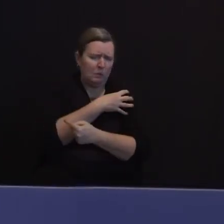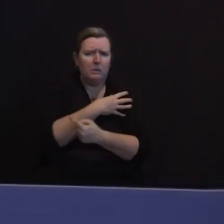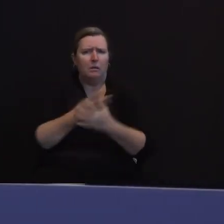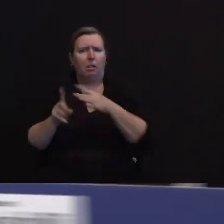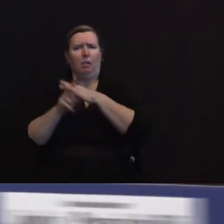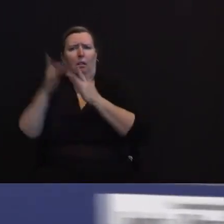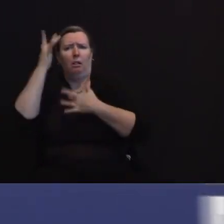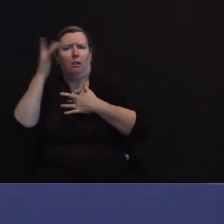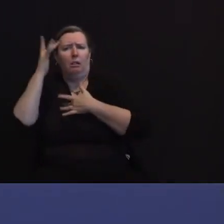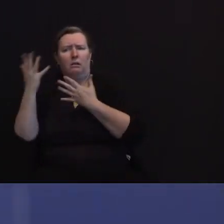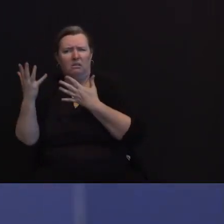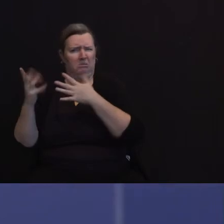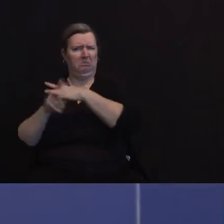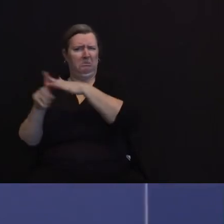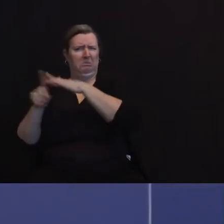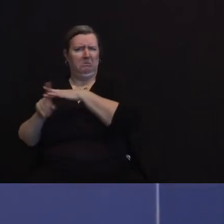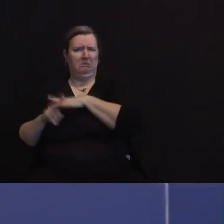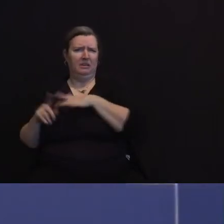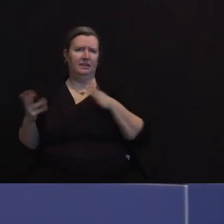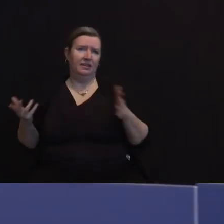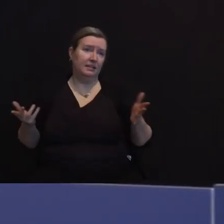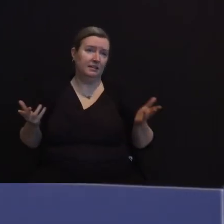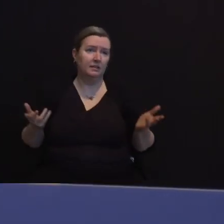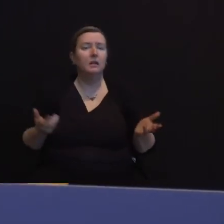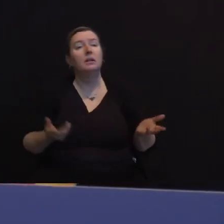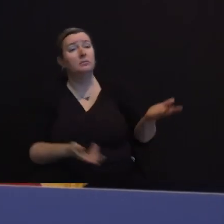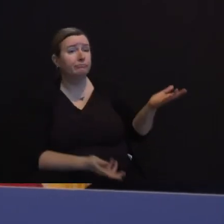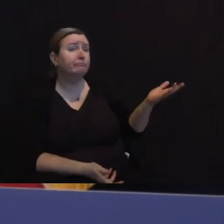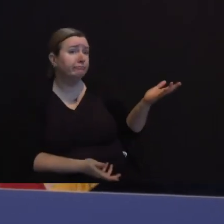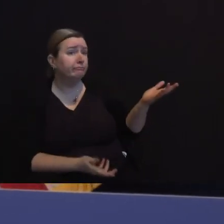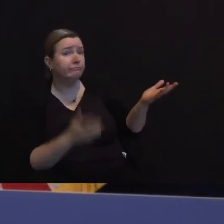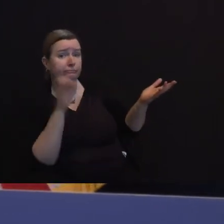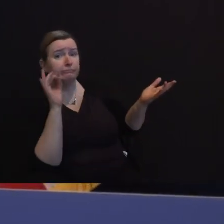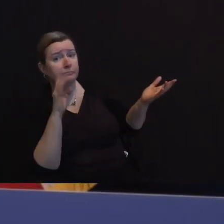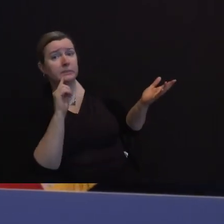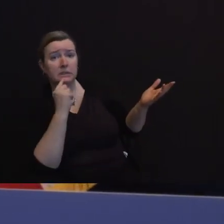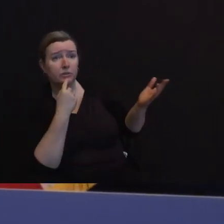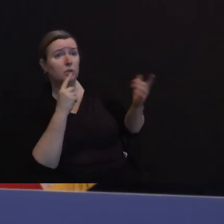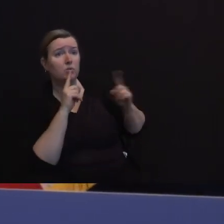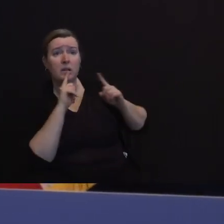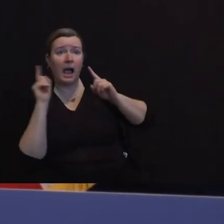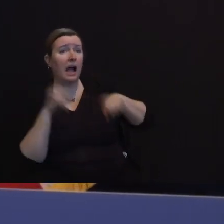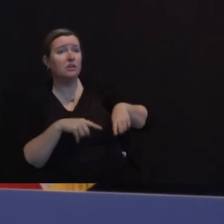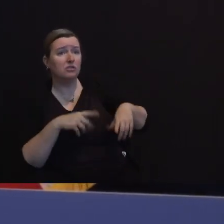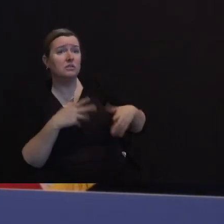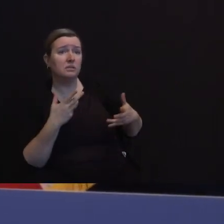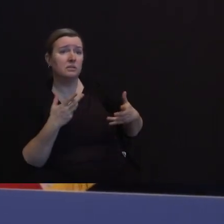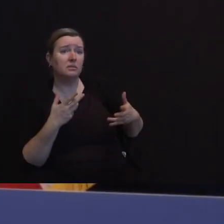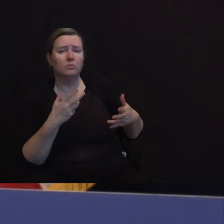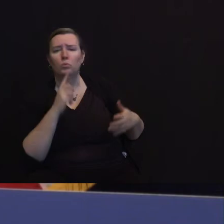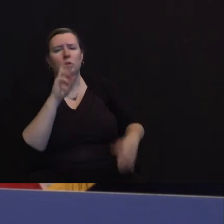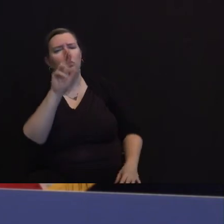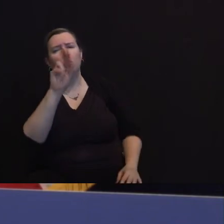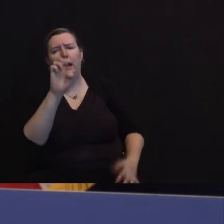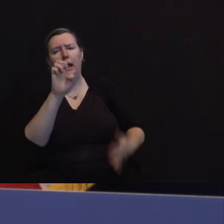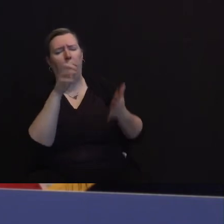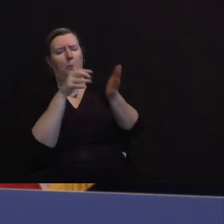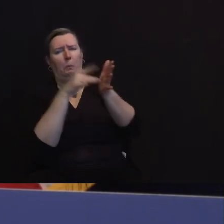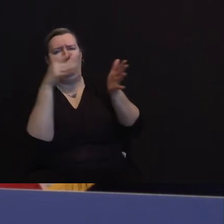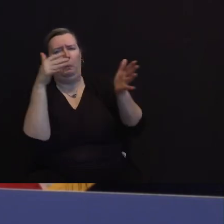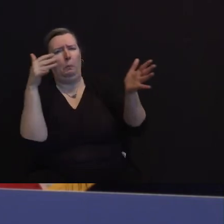serious adverse events, or SAEs, and those are low. Reactogenicity, as you were like local or headache and things, that's